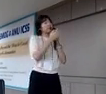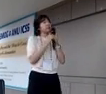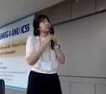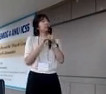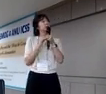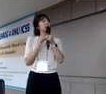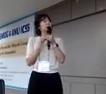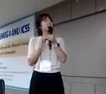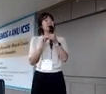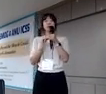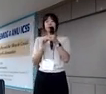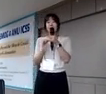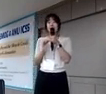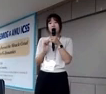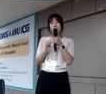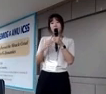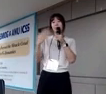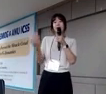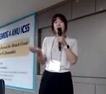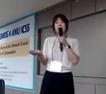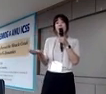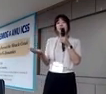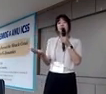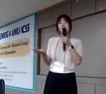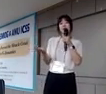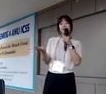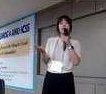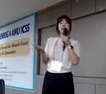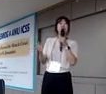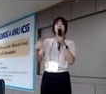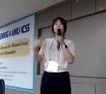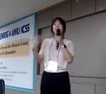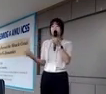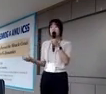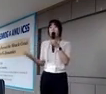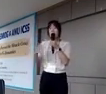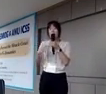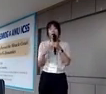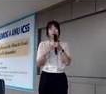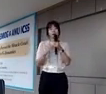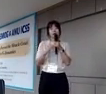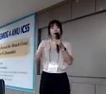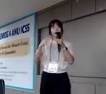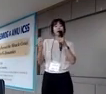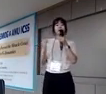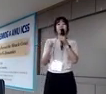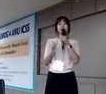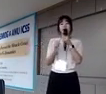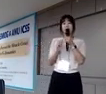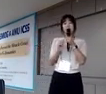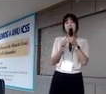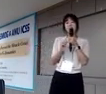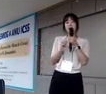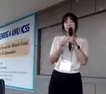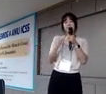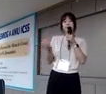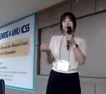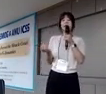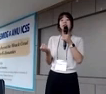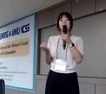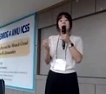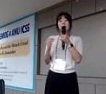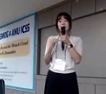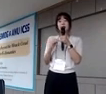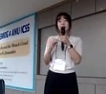have focused mostly on spatial lexis, but we might ask, can this be extended to depiction? there's a lot of semanticists